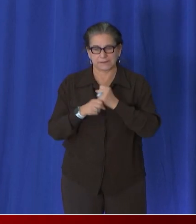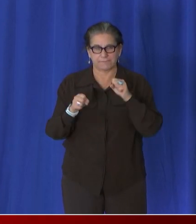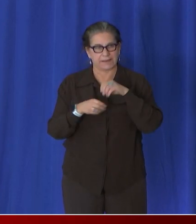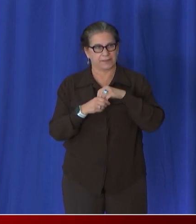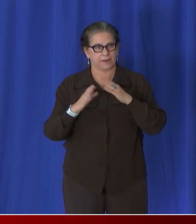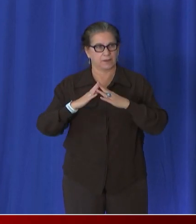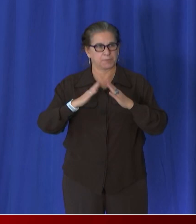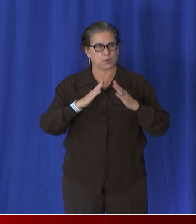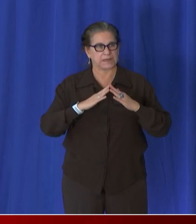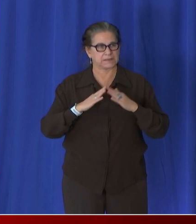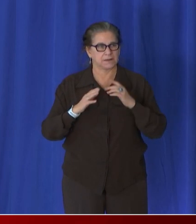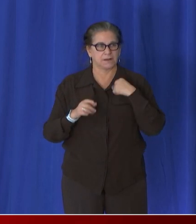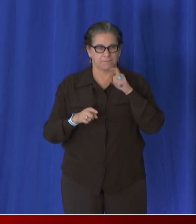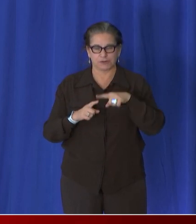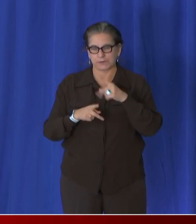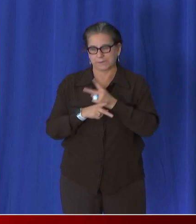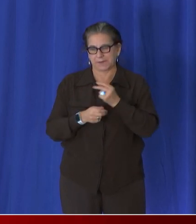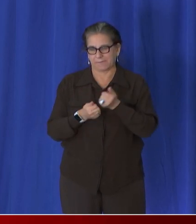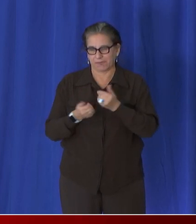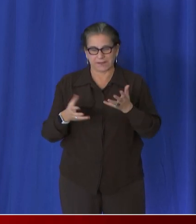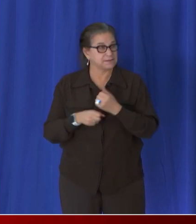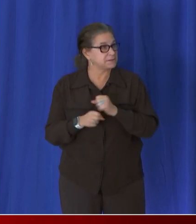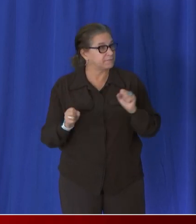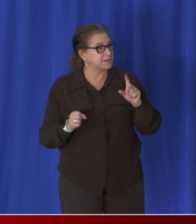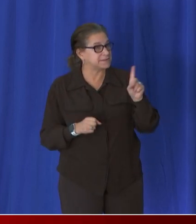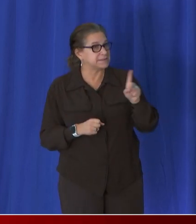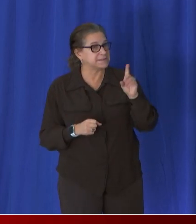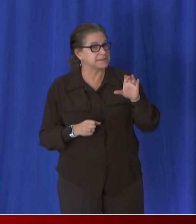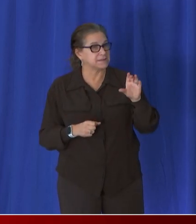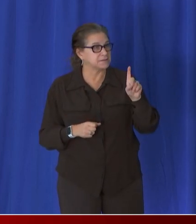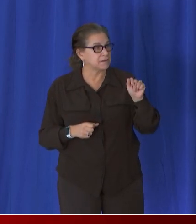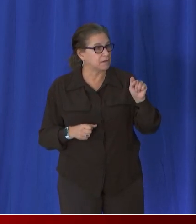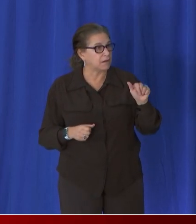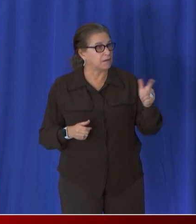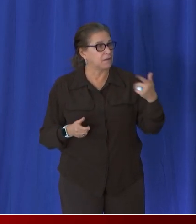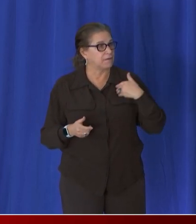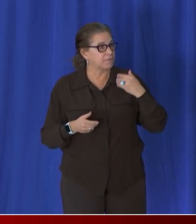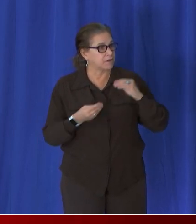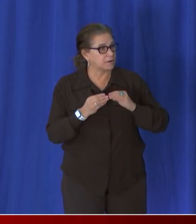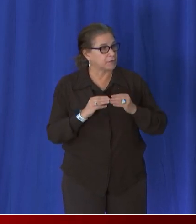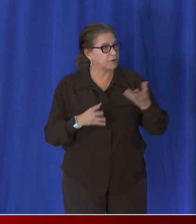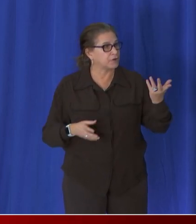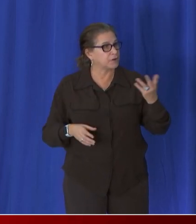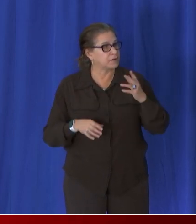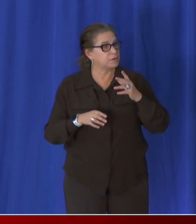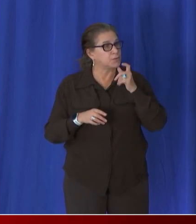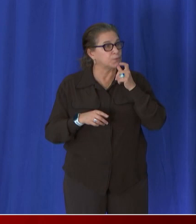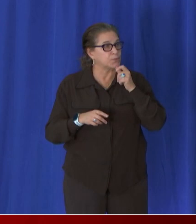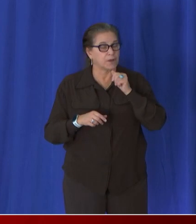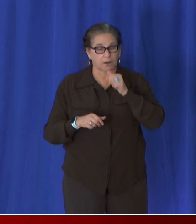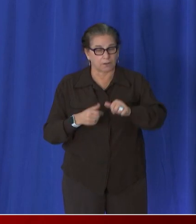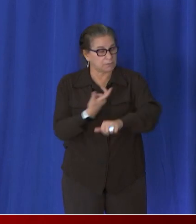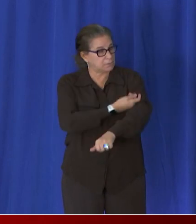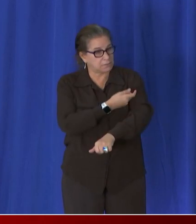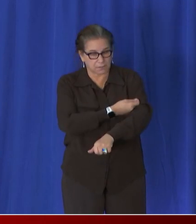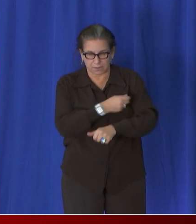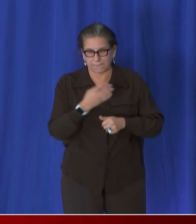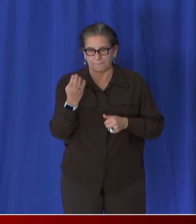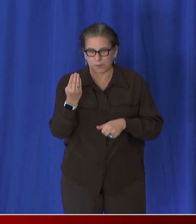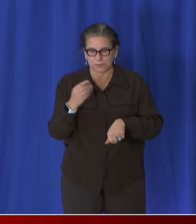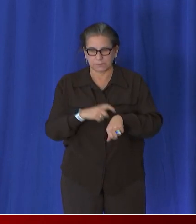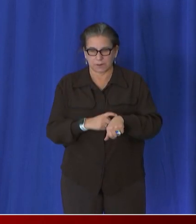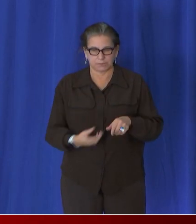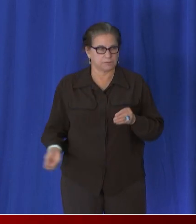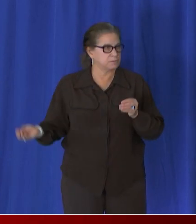our businesses to do more, but we also think that this is a benefit to their business. And then can you just speak to the,